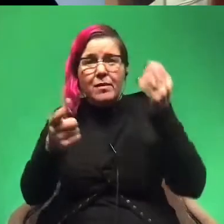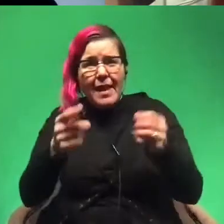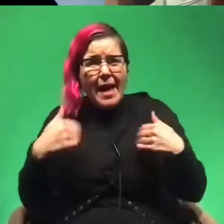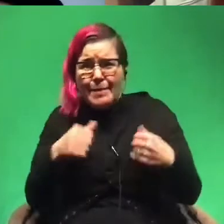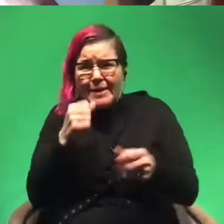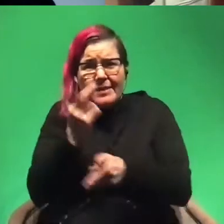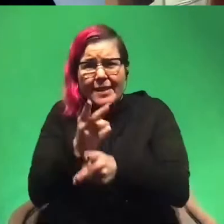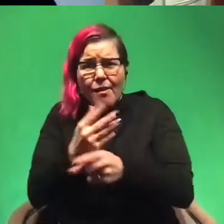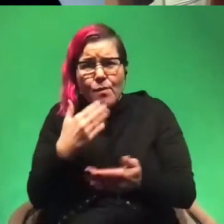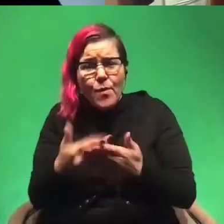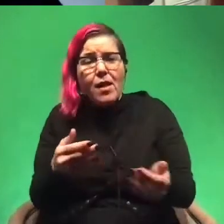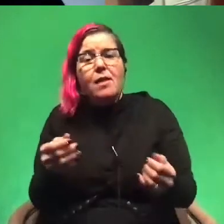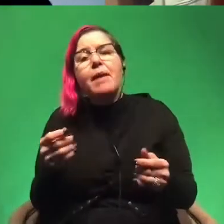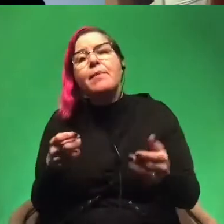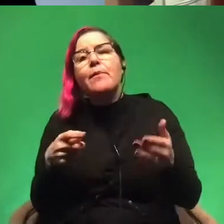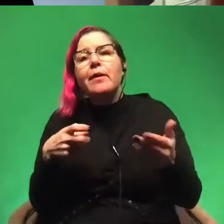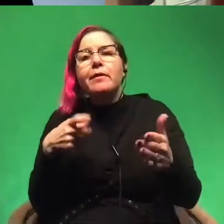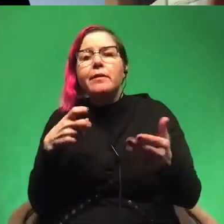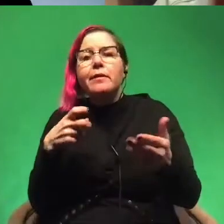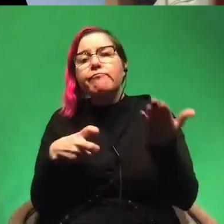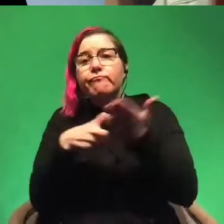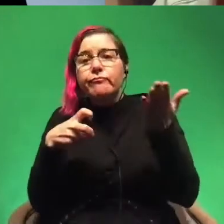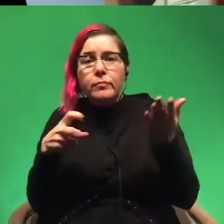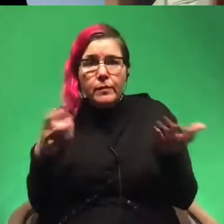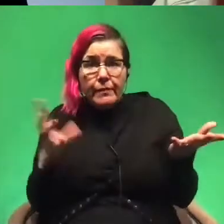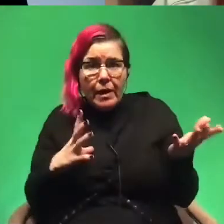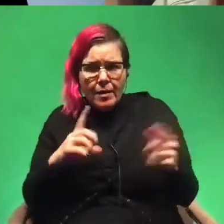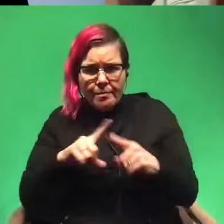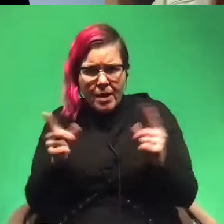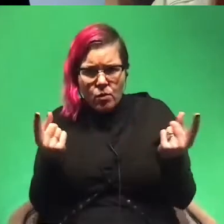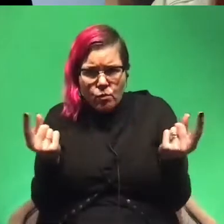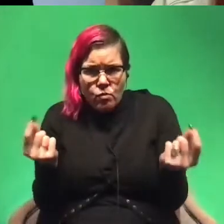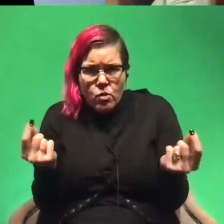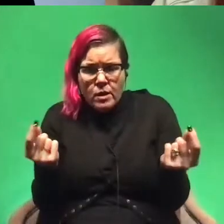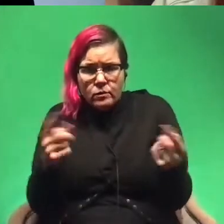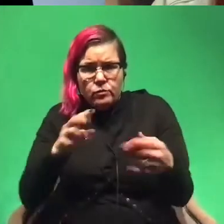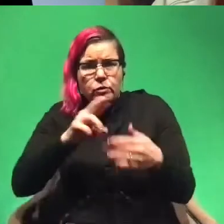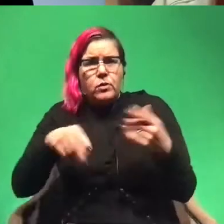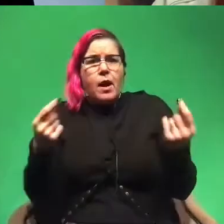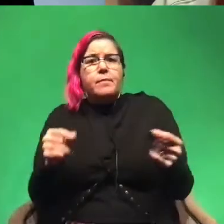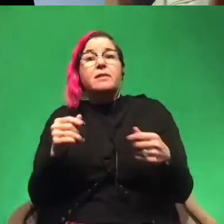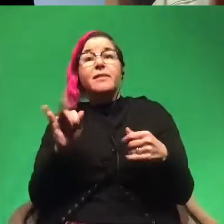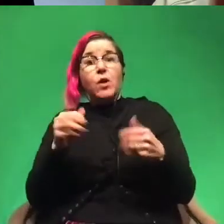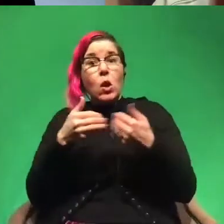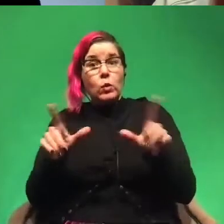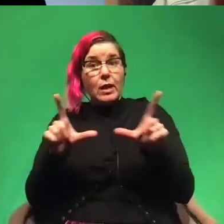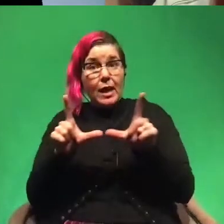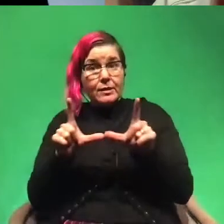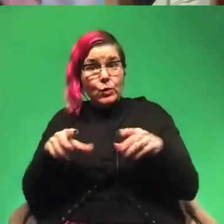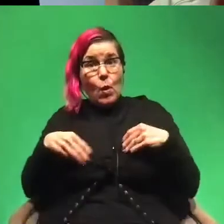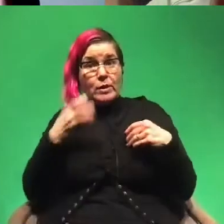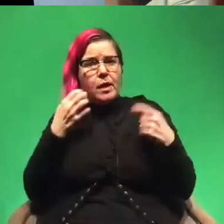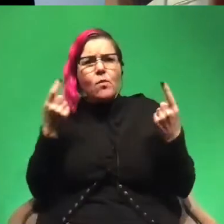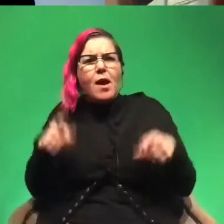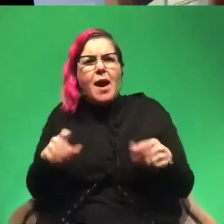husbandry, they maybe get a citation, but where is the scale in terms of where, when you lose your license to own a tiger? It seems to